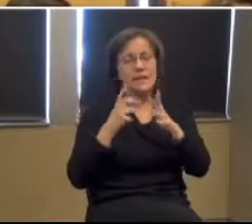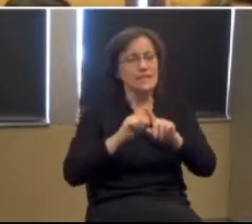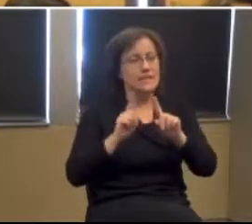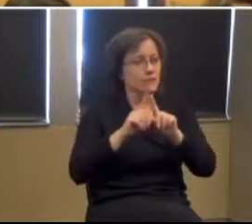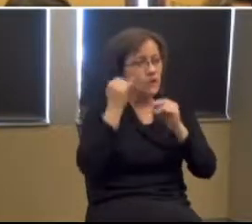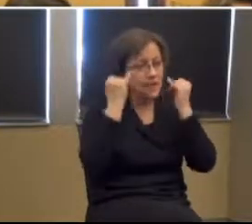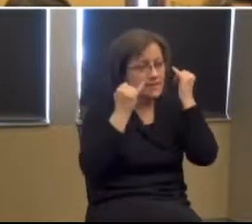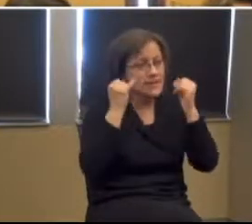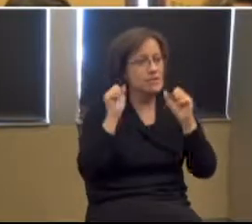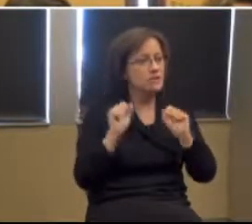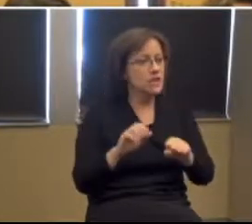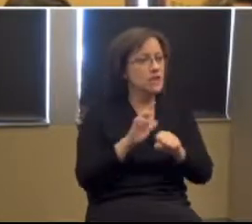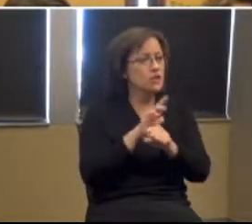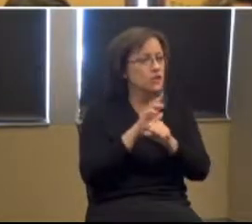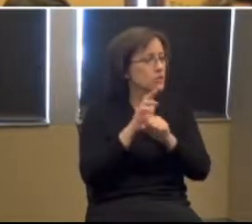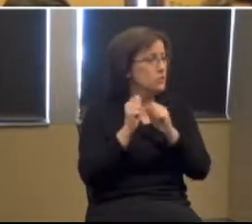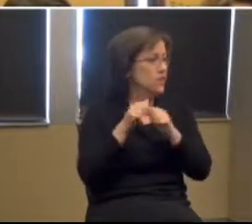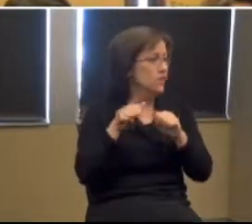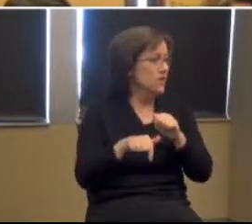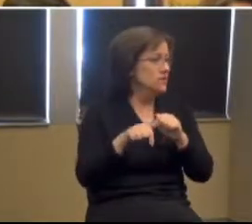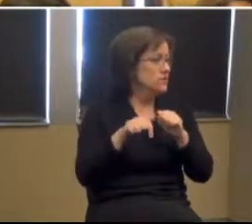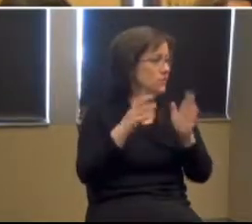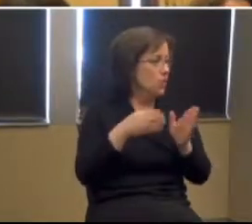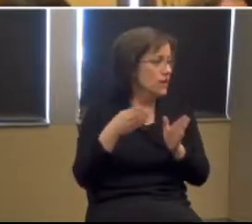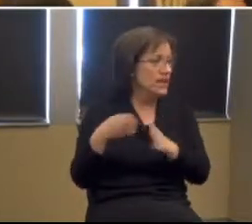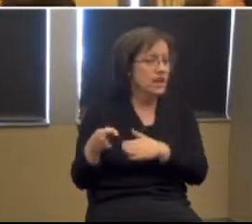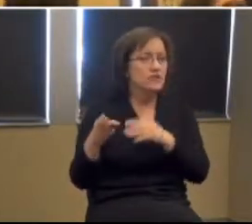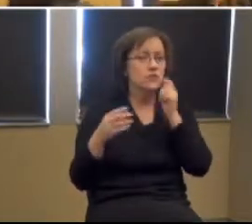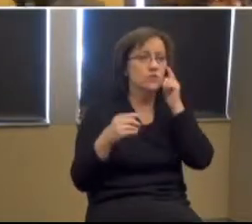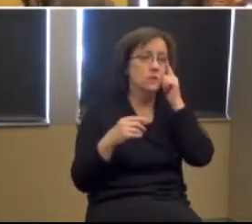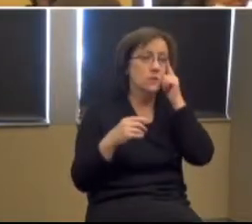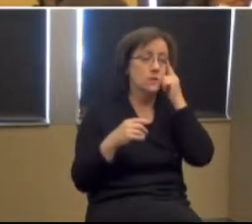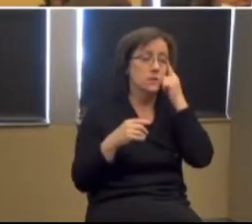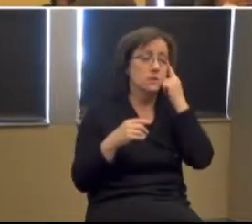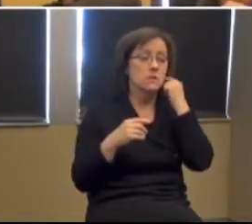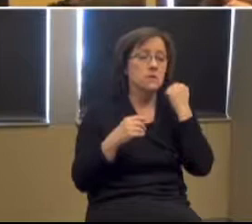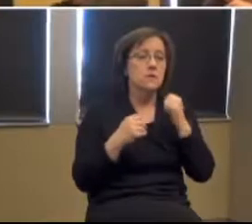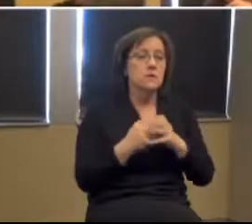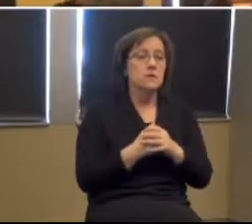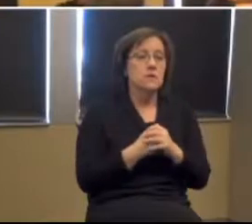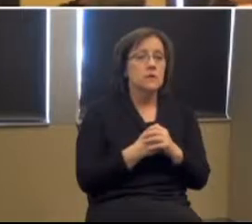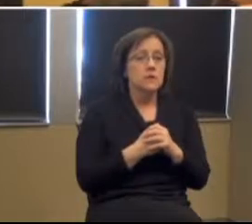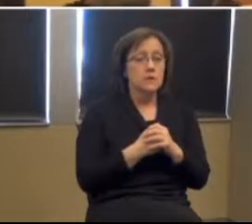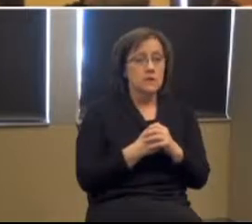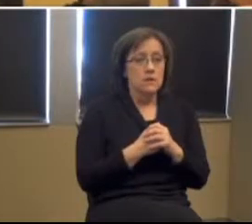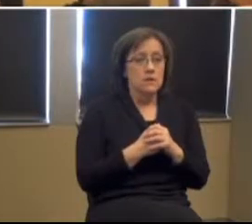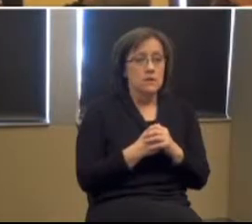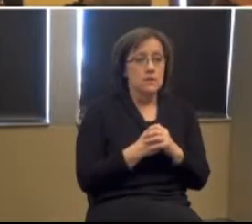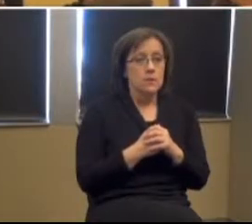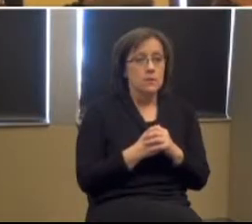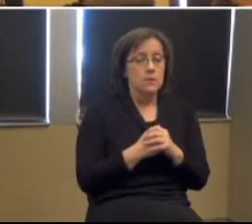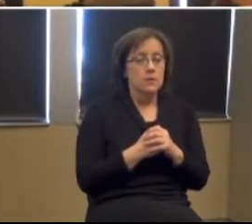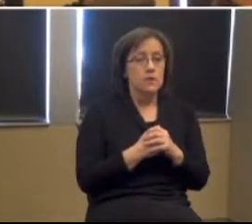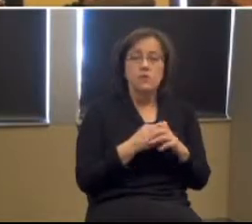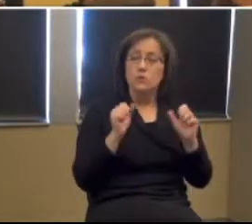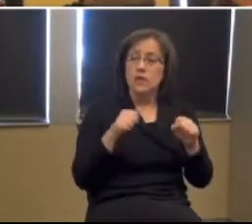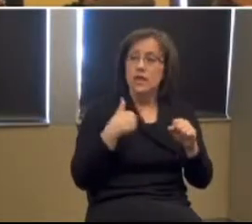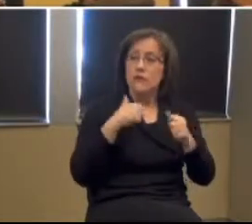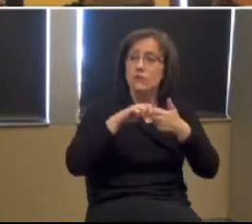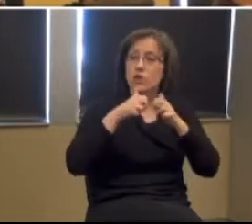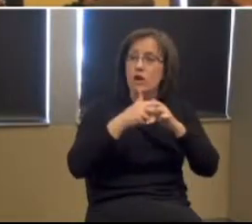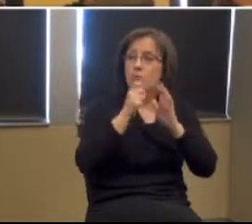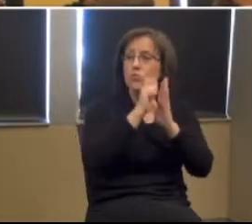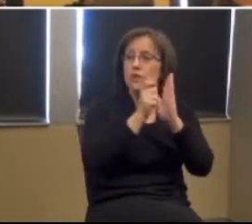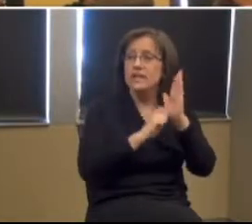these organizers, so there's a bunch of those there. You could have a problem written on an erase board that would stick